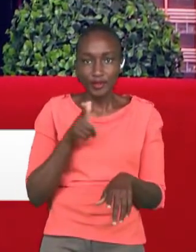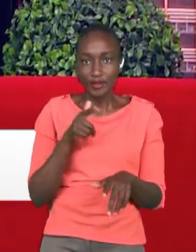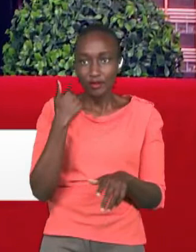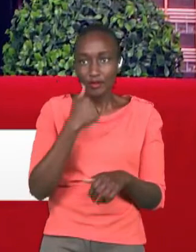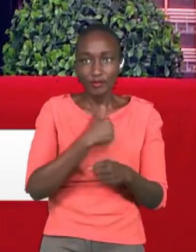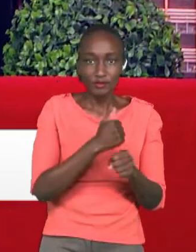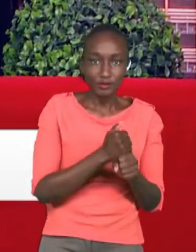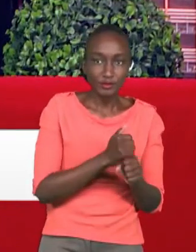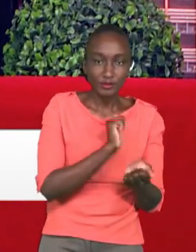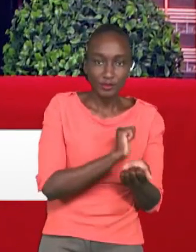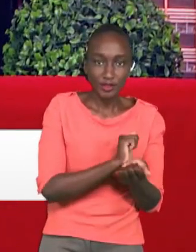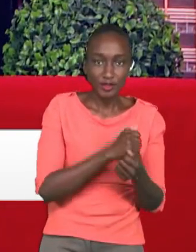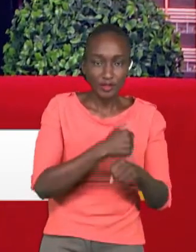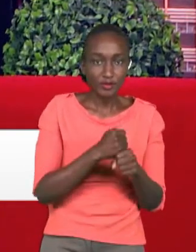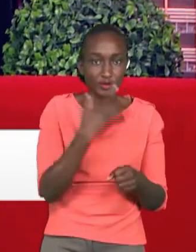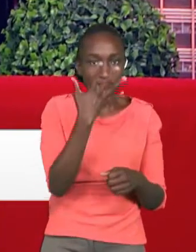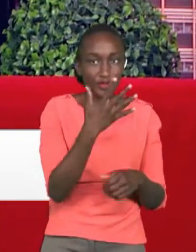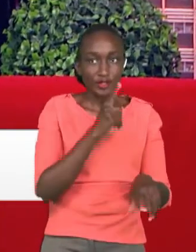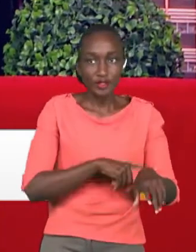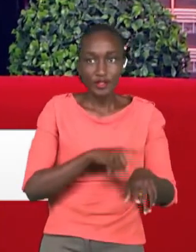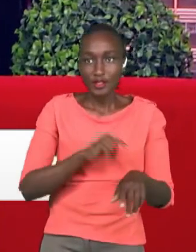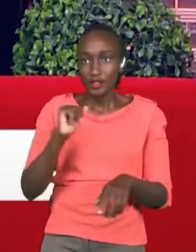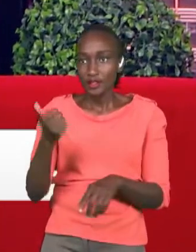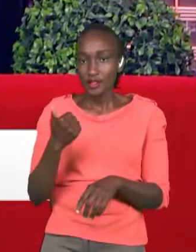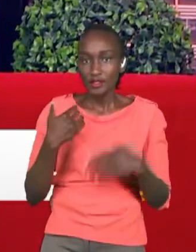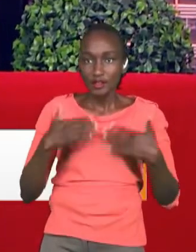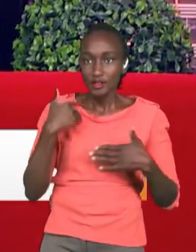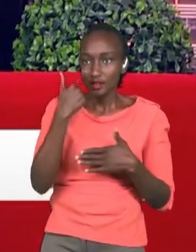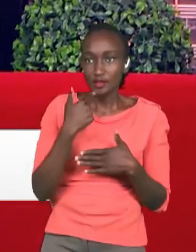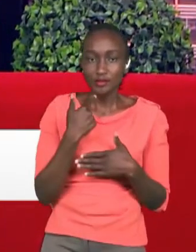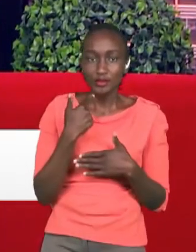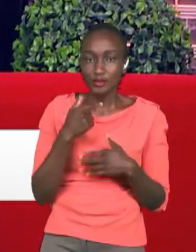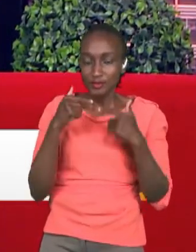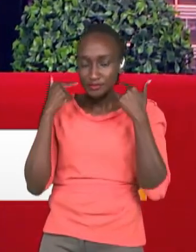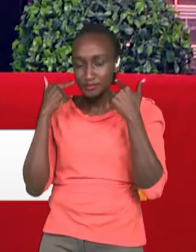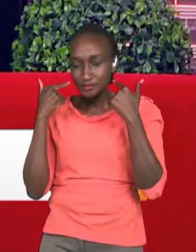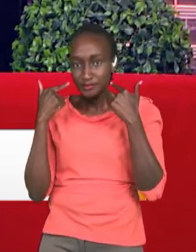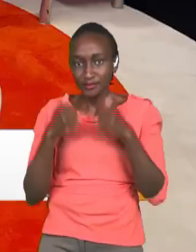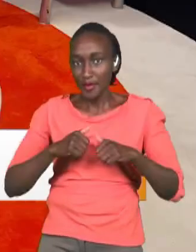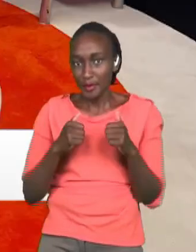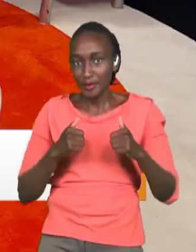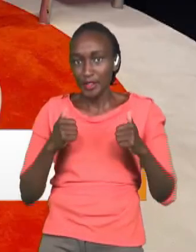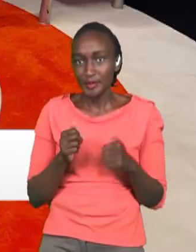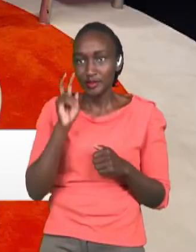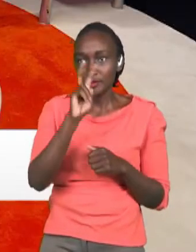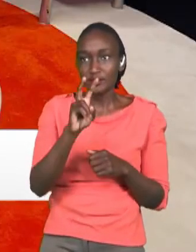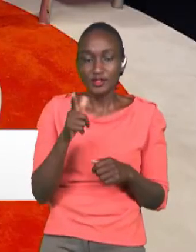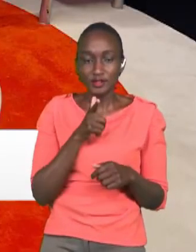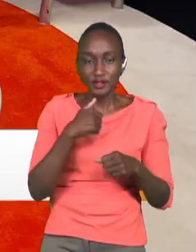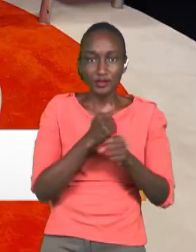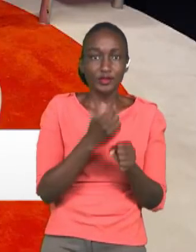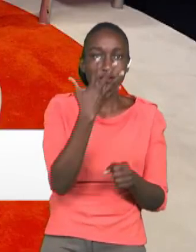her punishment and, yes, performing 5 times, the other women are laughing. So it's automatic. So